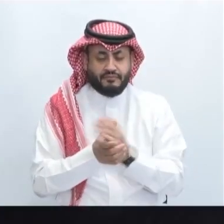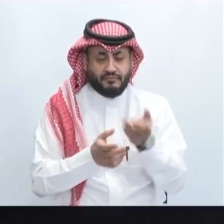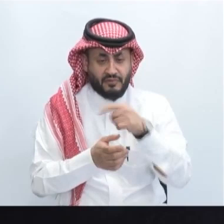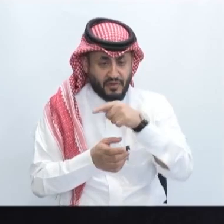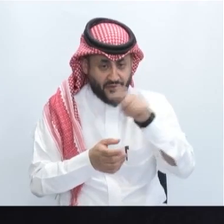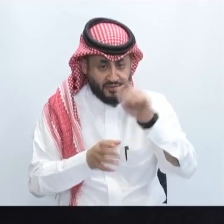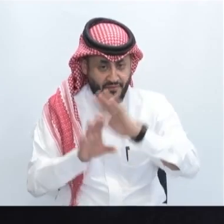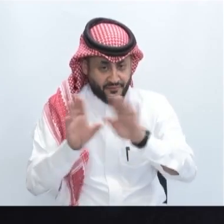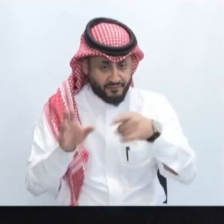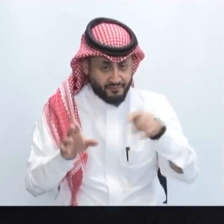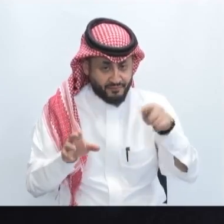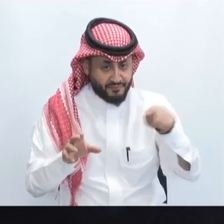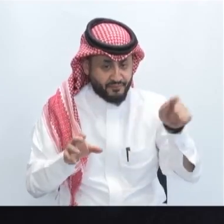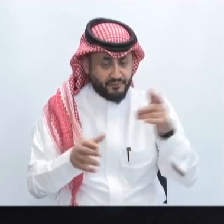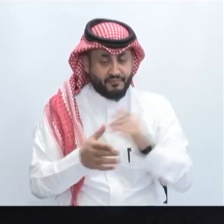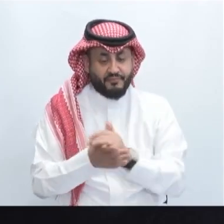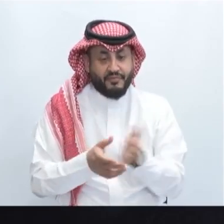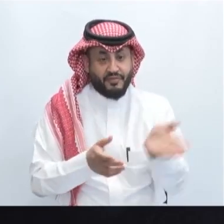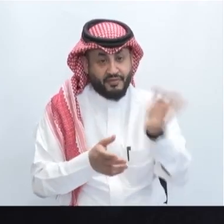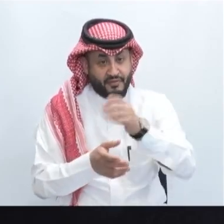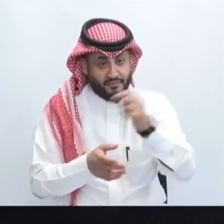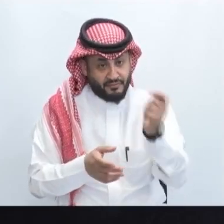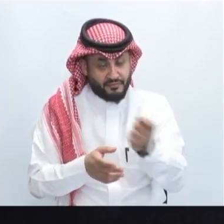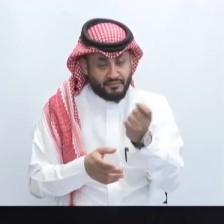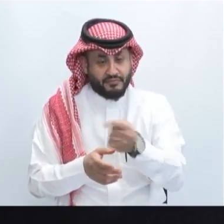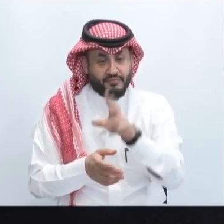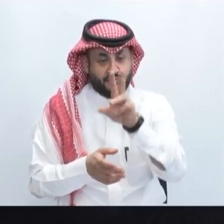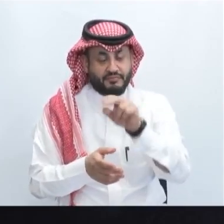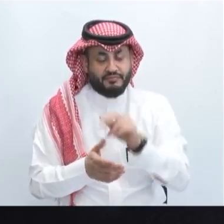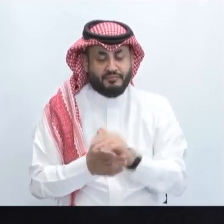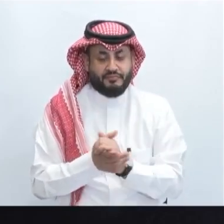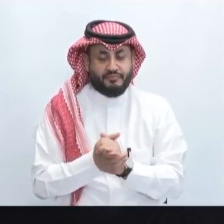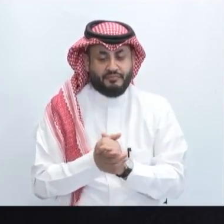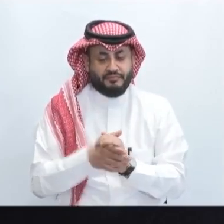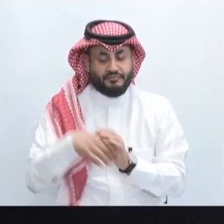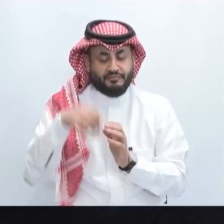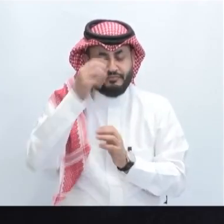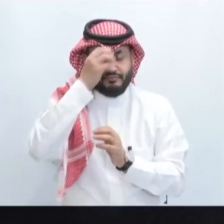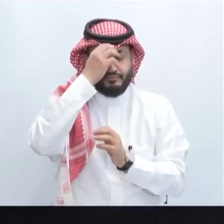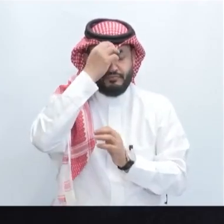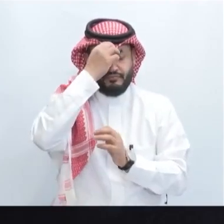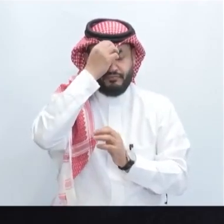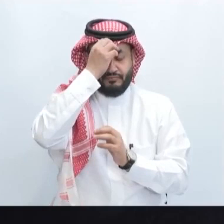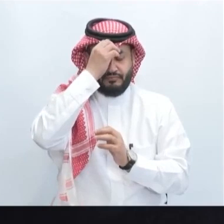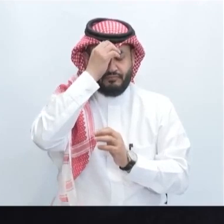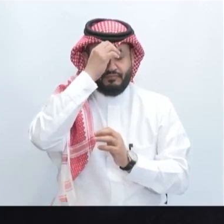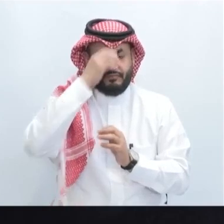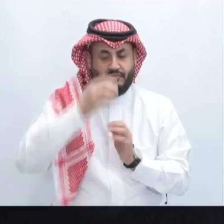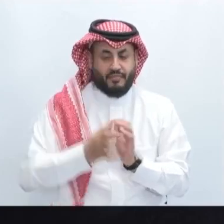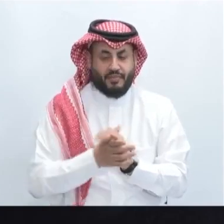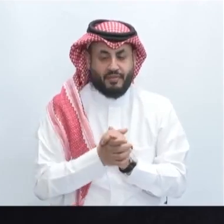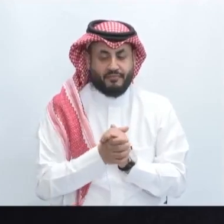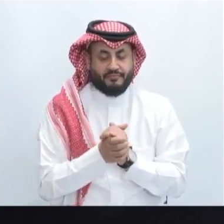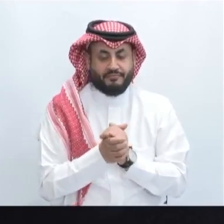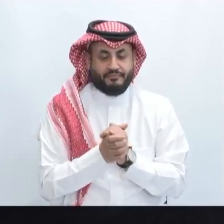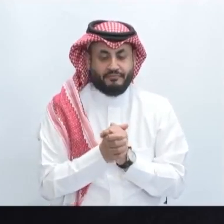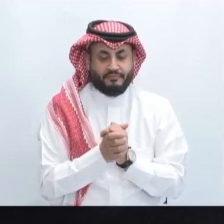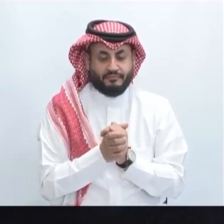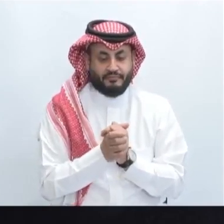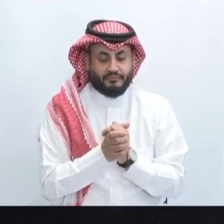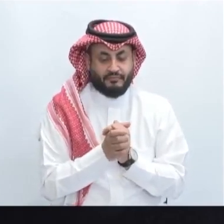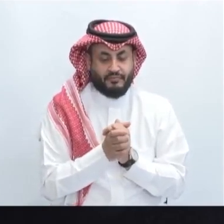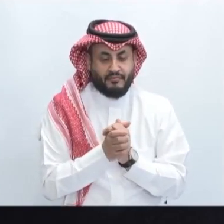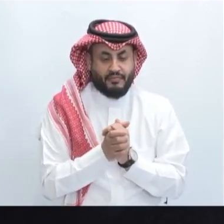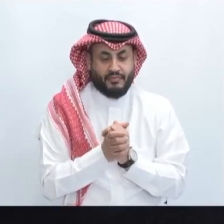mark. Not only this, but after we listened, after we put a check mark on the right or the